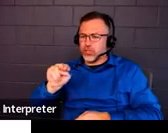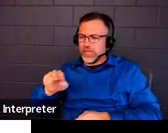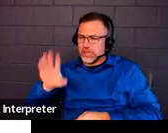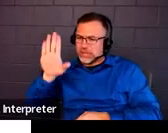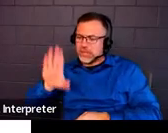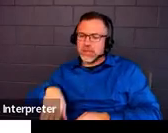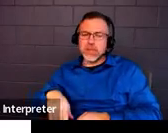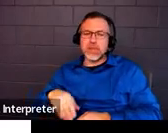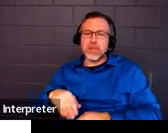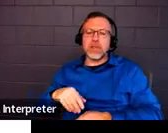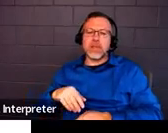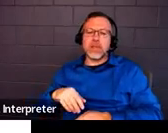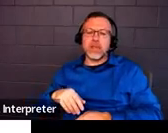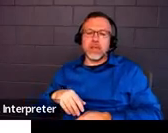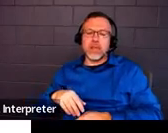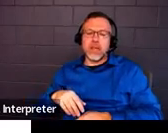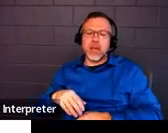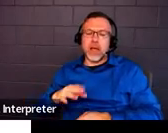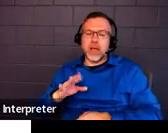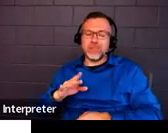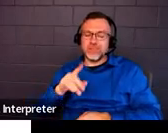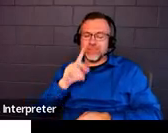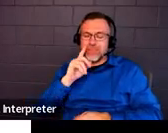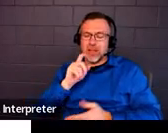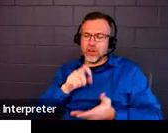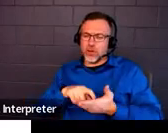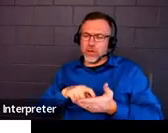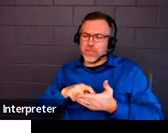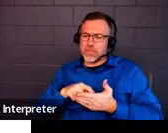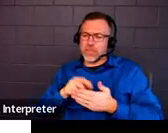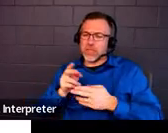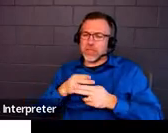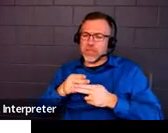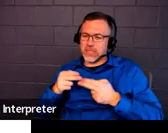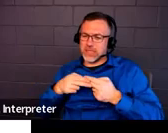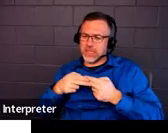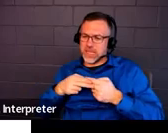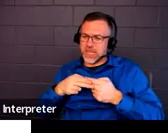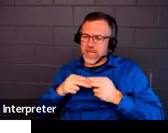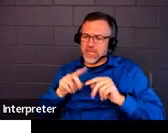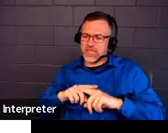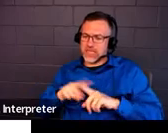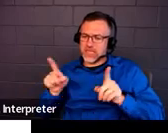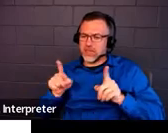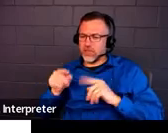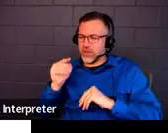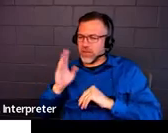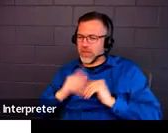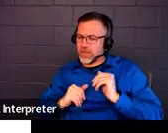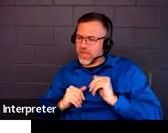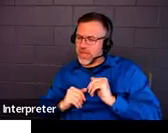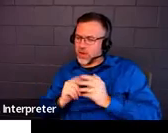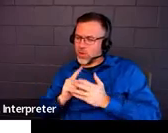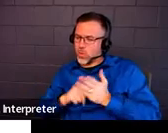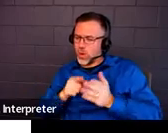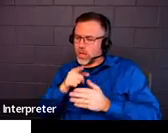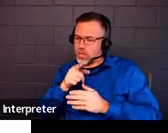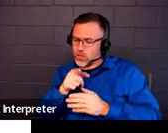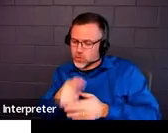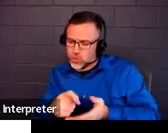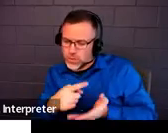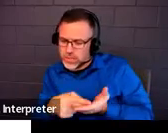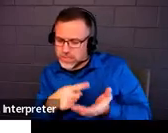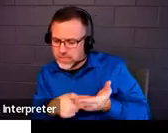I noted the slides that were in the thing were different than the slides that you went over. Yes. There were